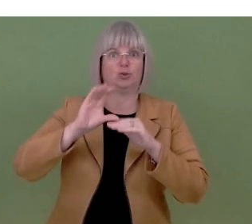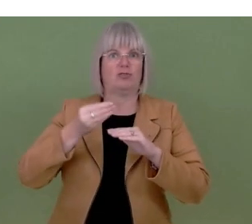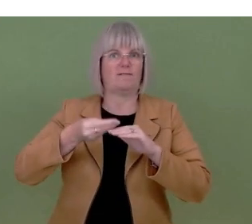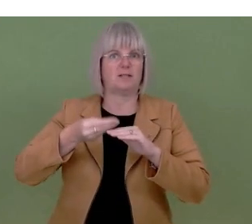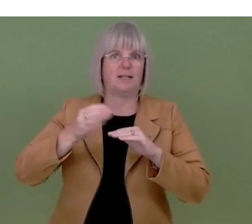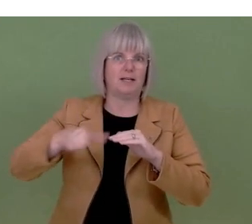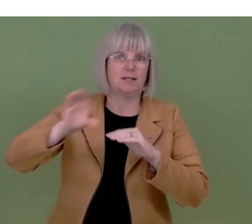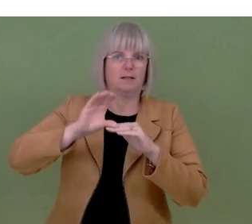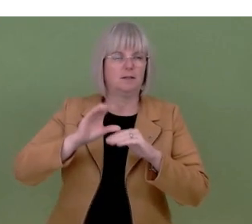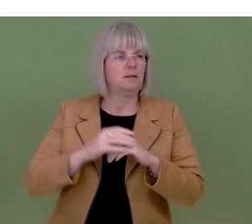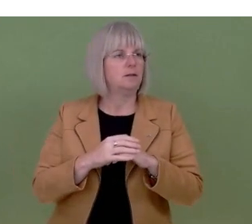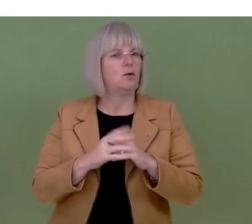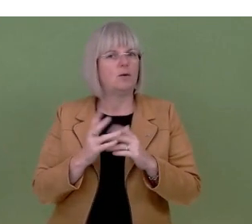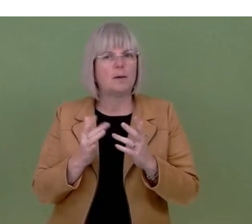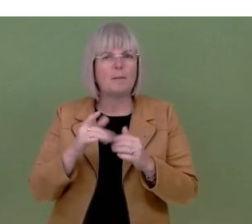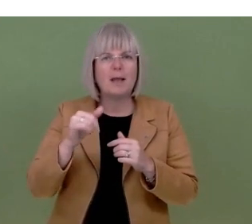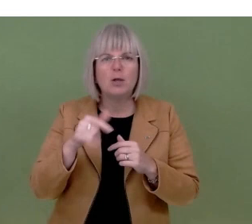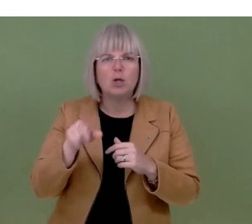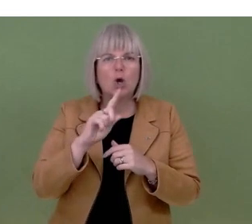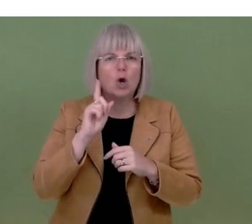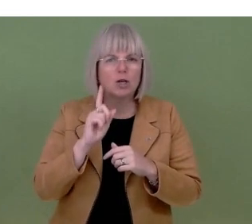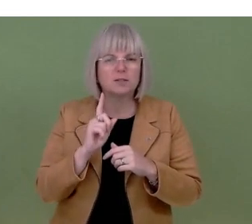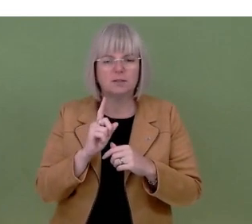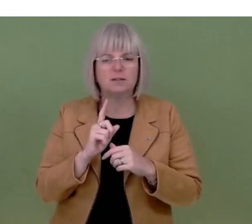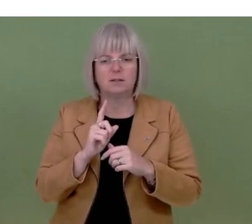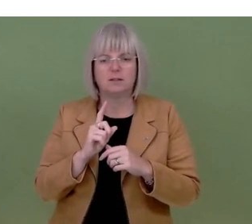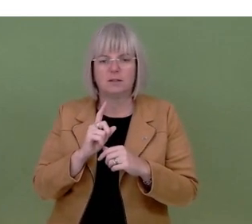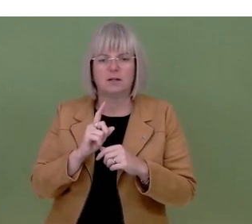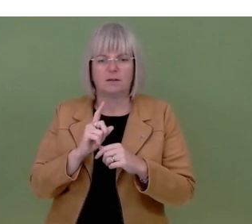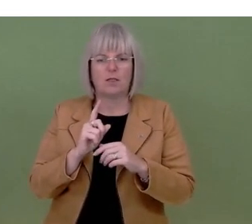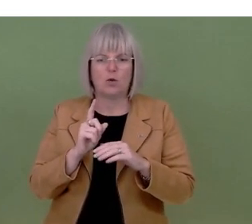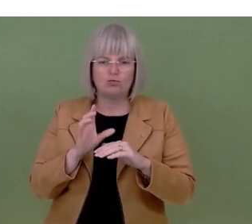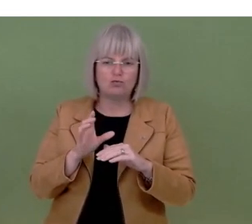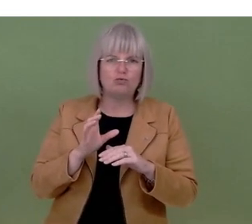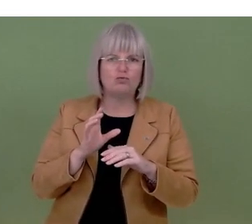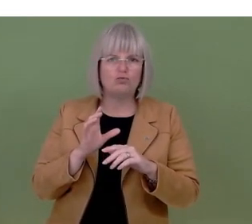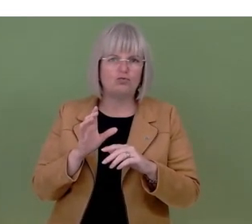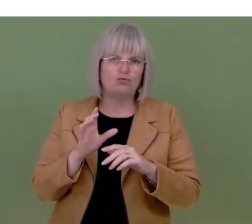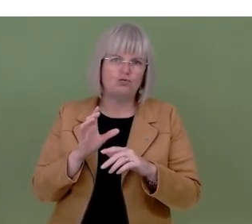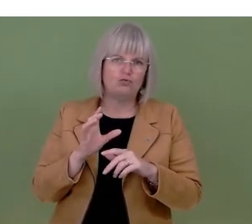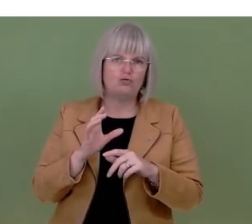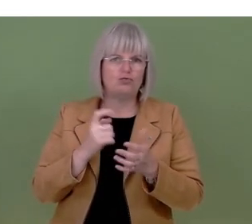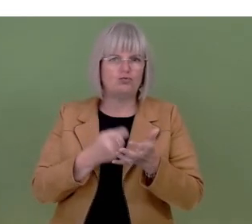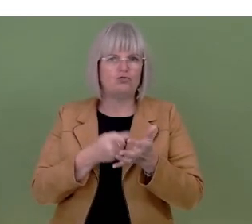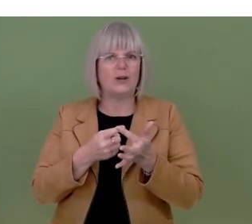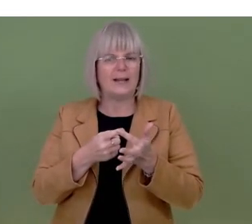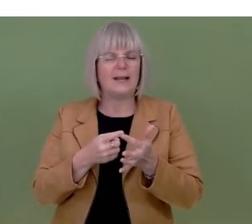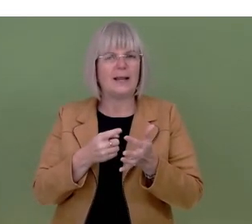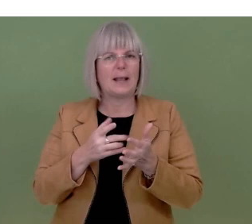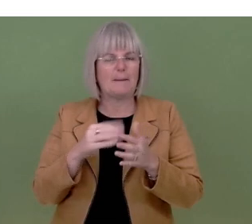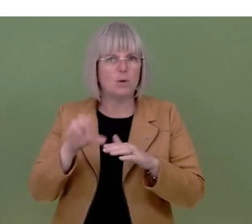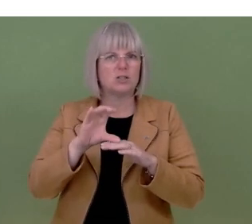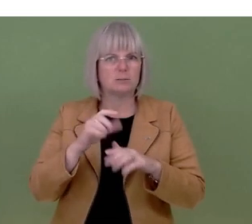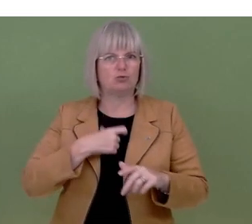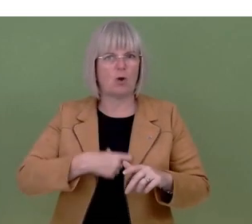or you may have heard them as being called RS roles. And there's a variety of roles, including pharmacists, but one of